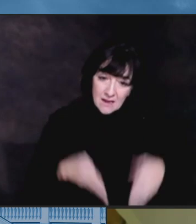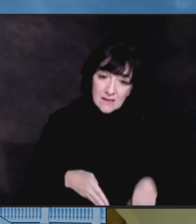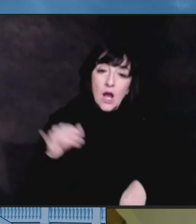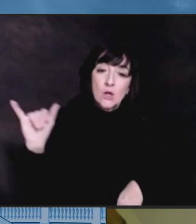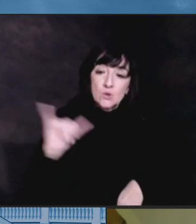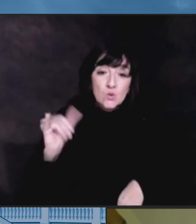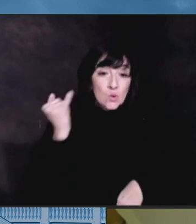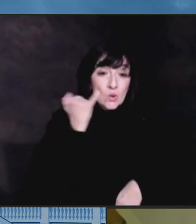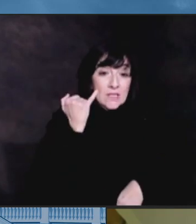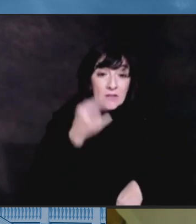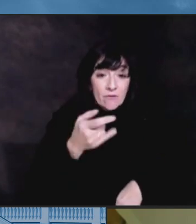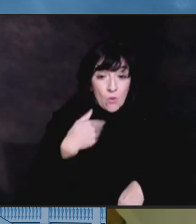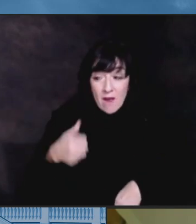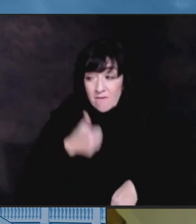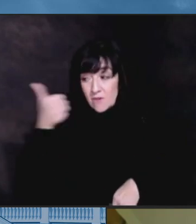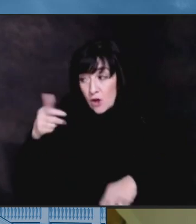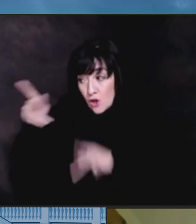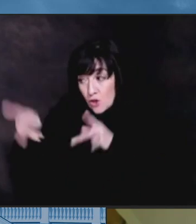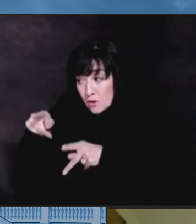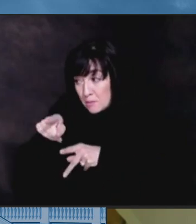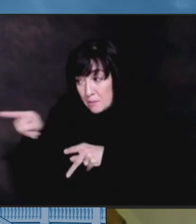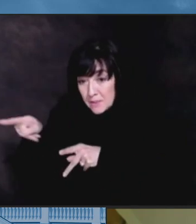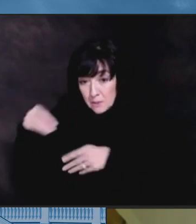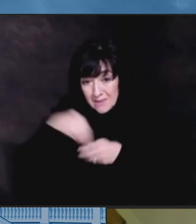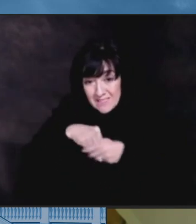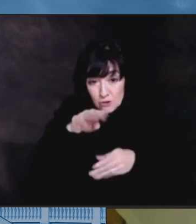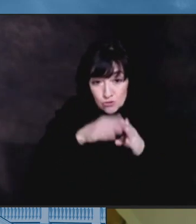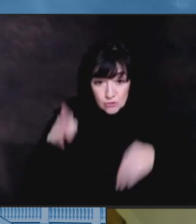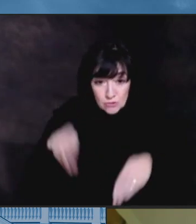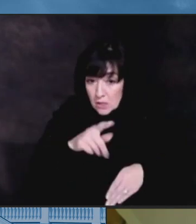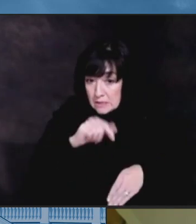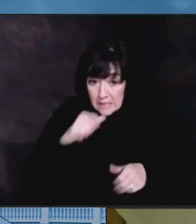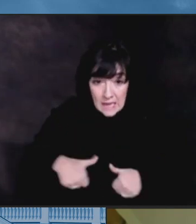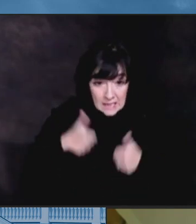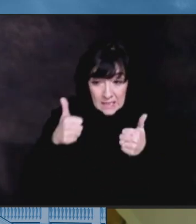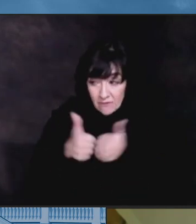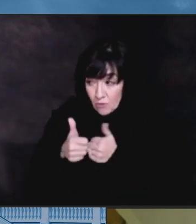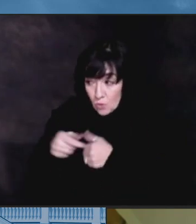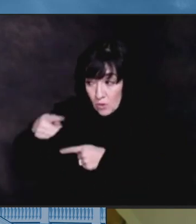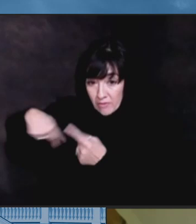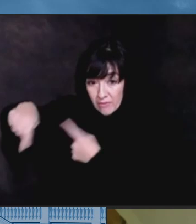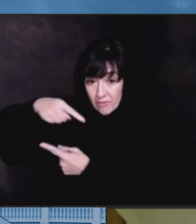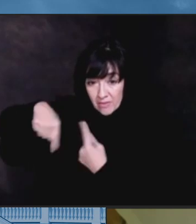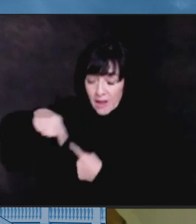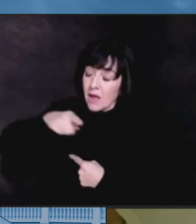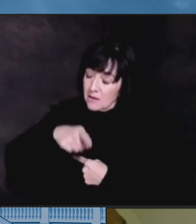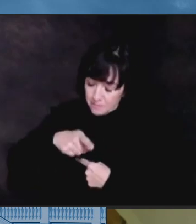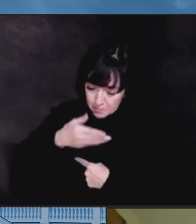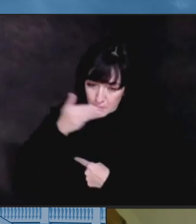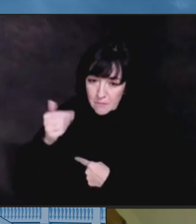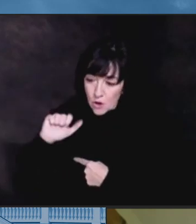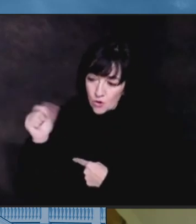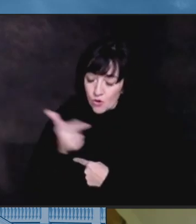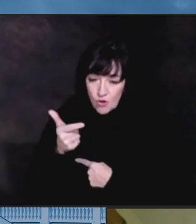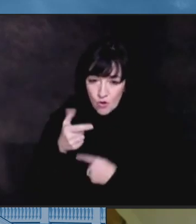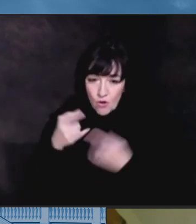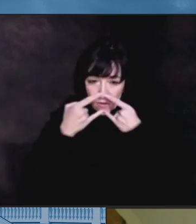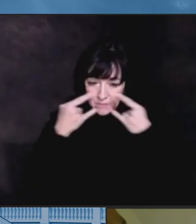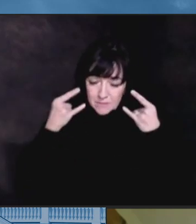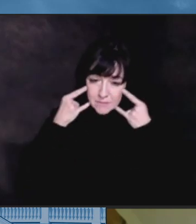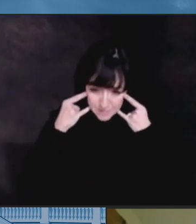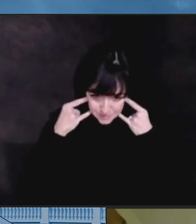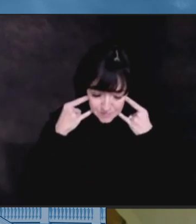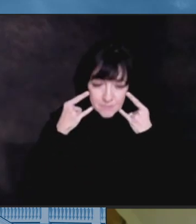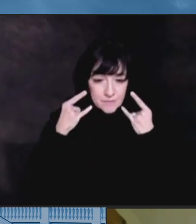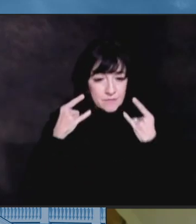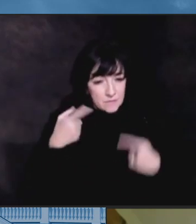restrictions that will take effect on the 14th and those that have taken effect already. We need